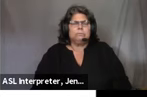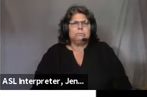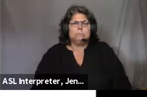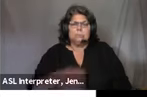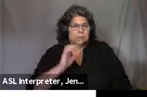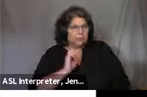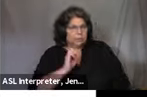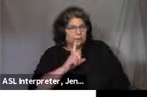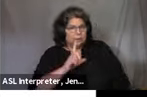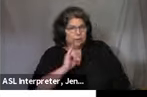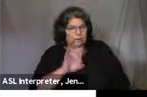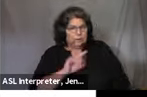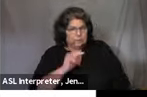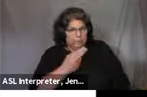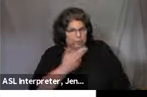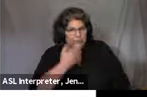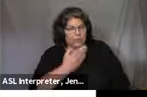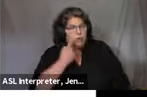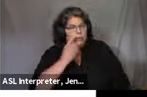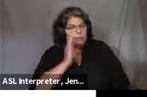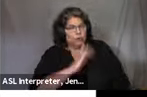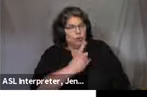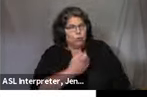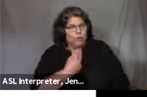Elizabeth, thanks for that question.